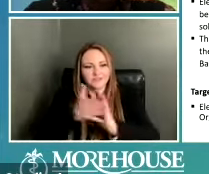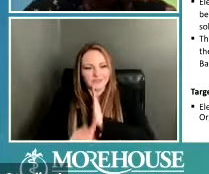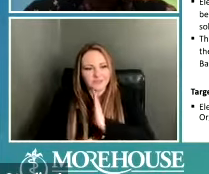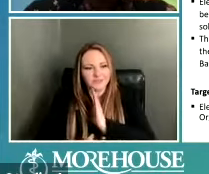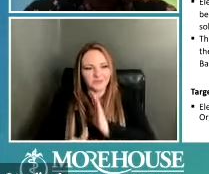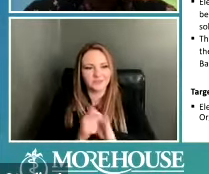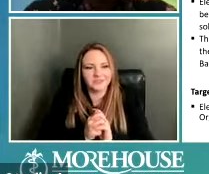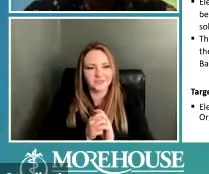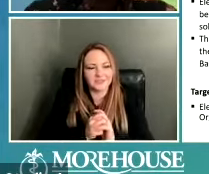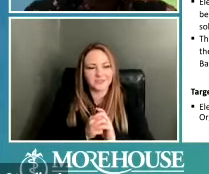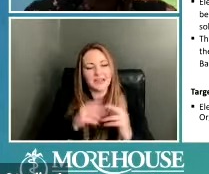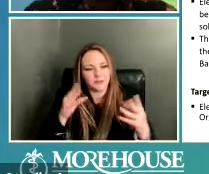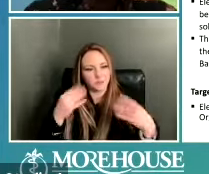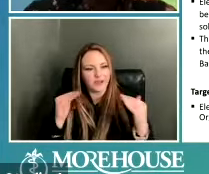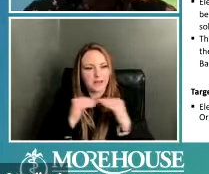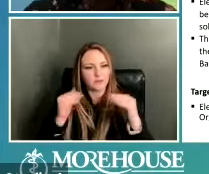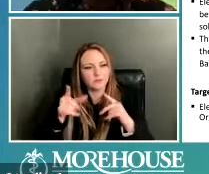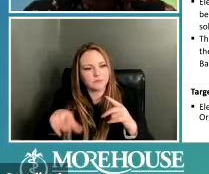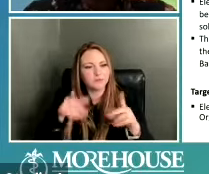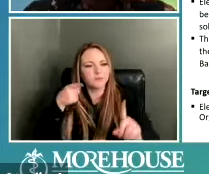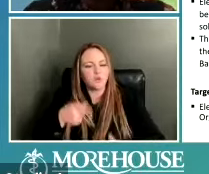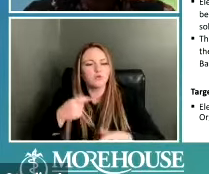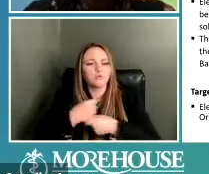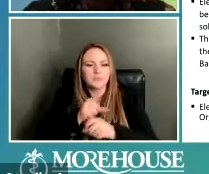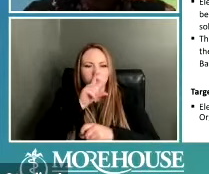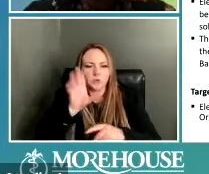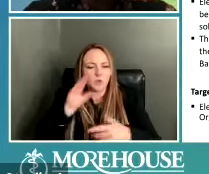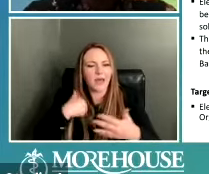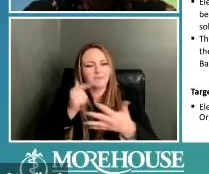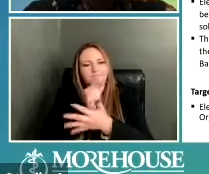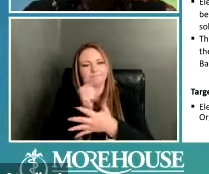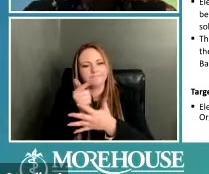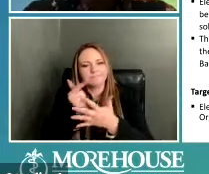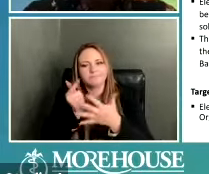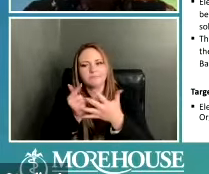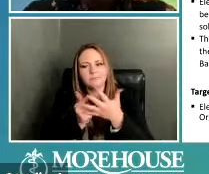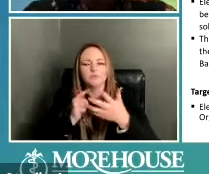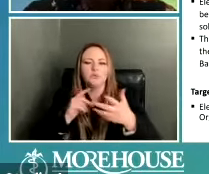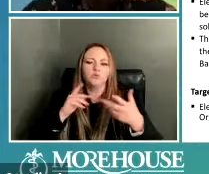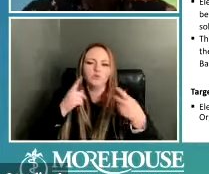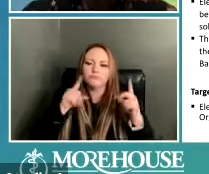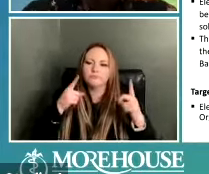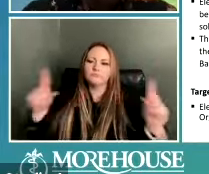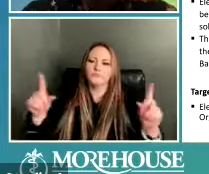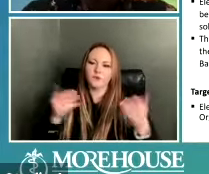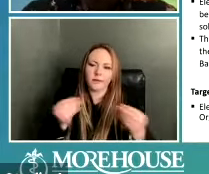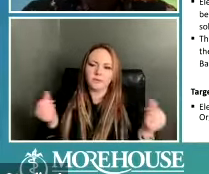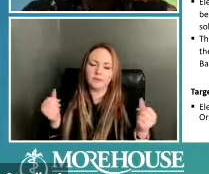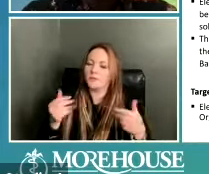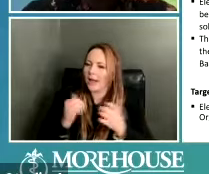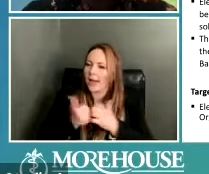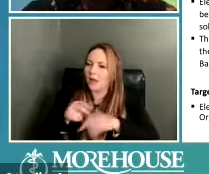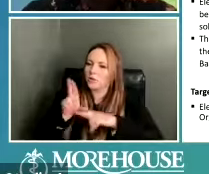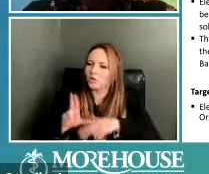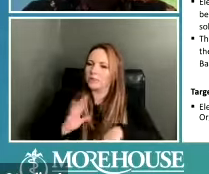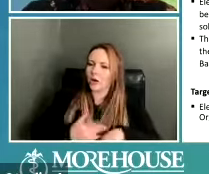equity. These participants work on creating actionable steps toward alleviating disproportionate health outcomes by utilizing our